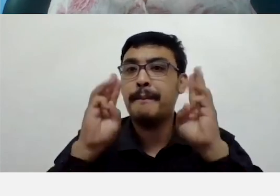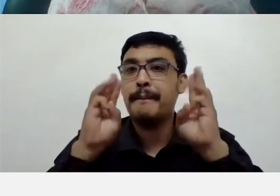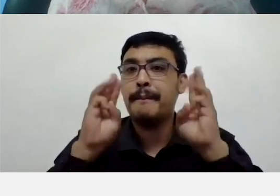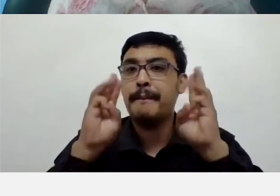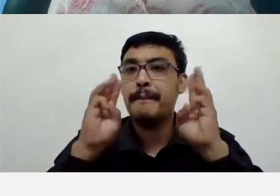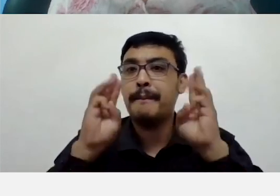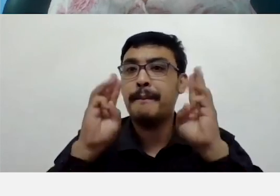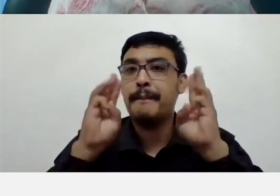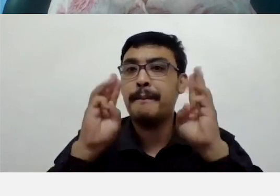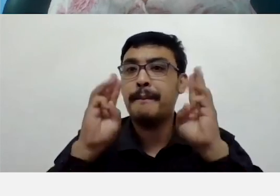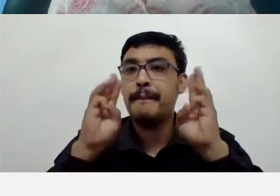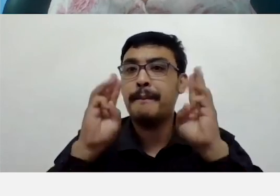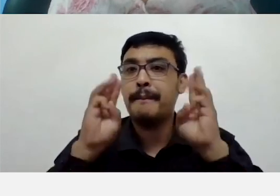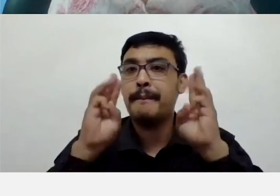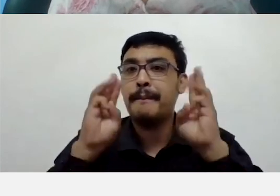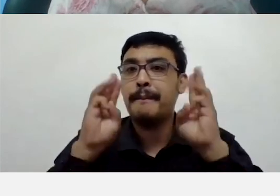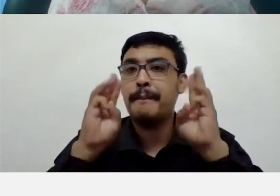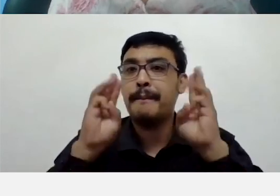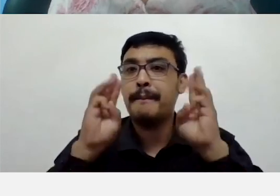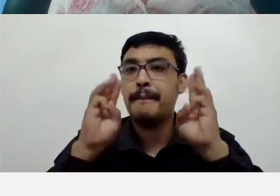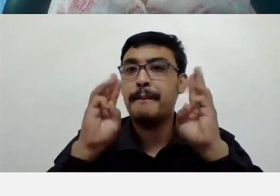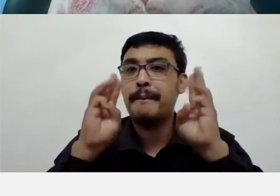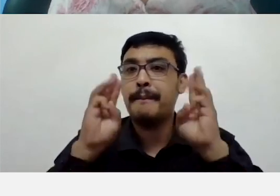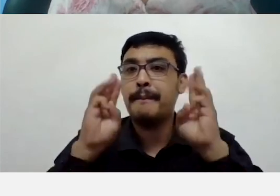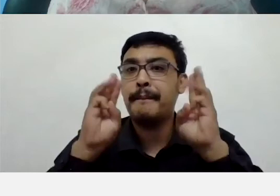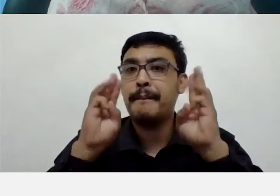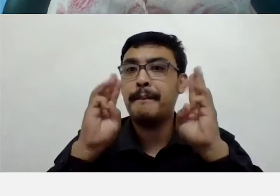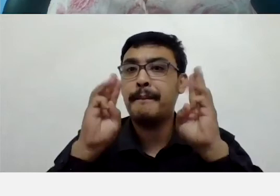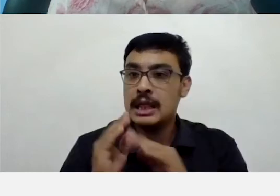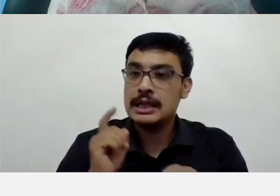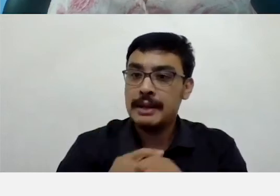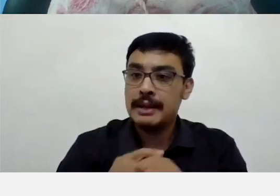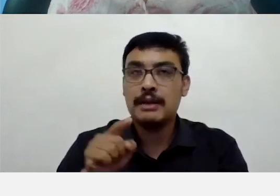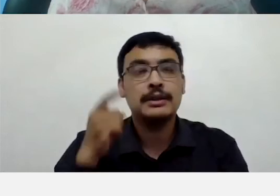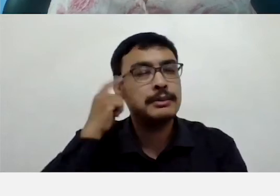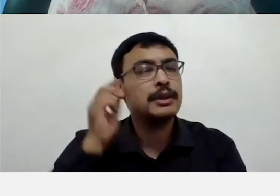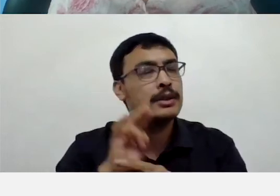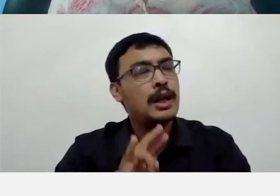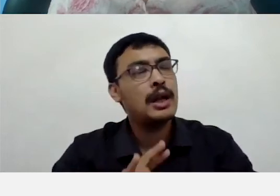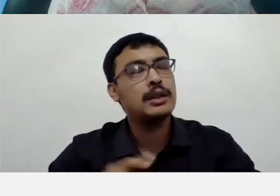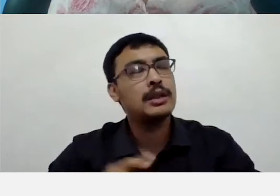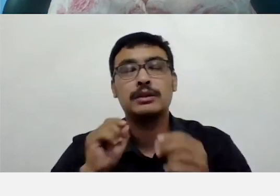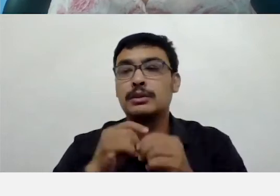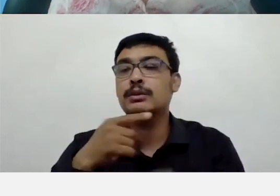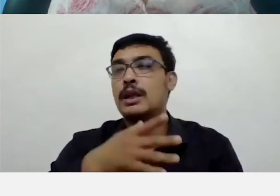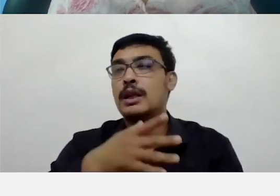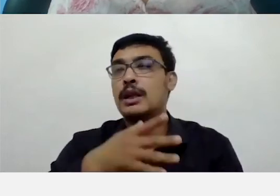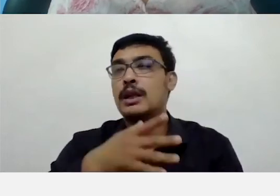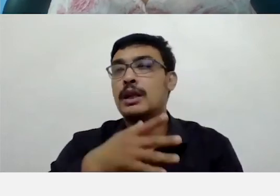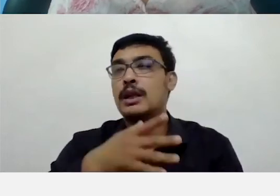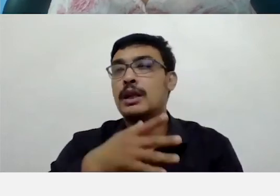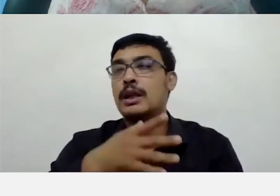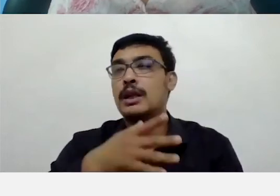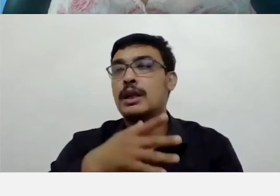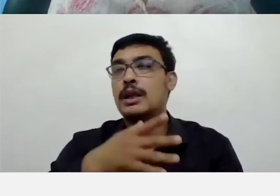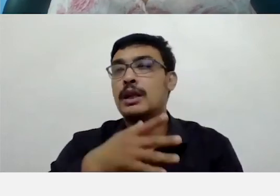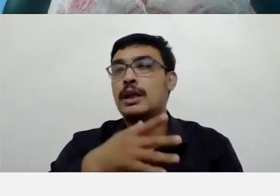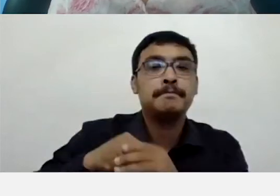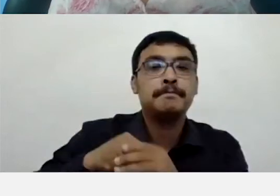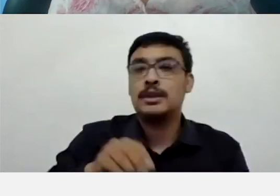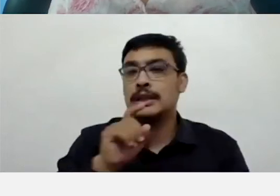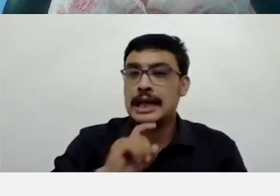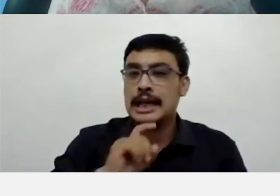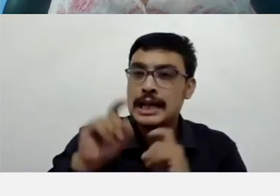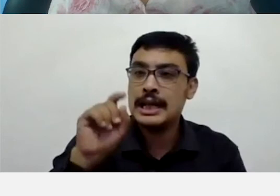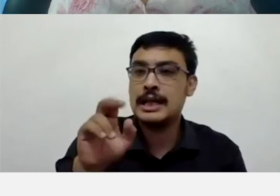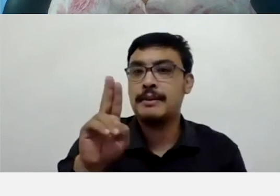to relieve the mental tension of the people, because people come here and participate in a bhajan as well and have